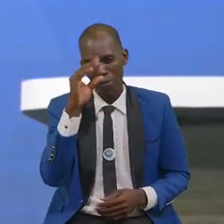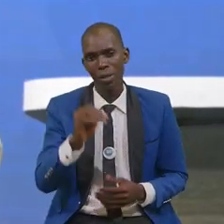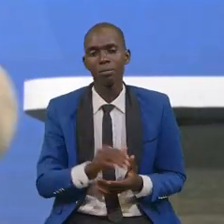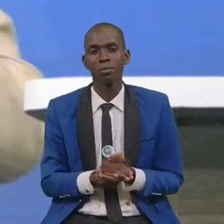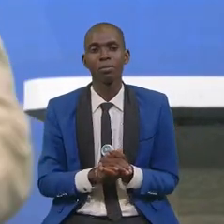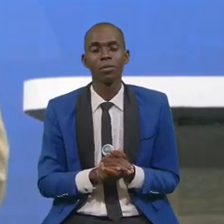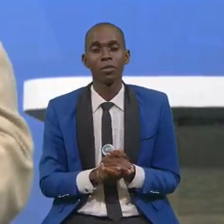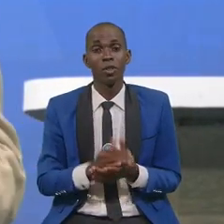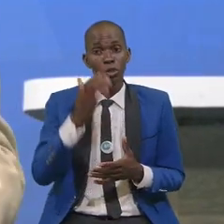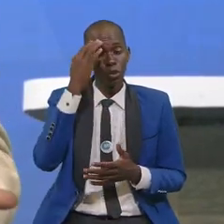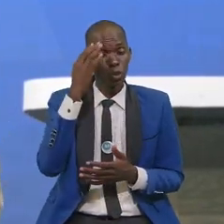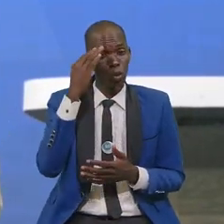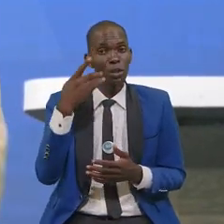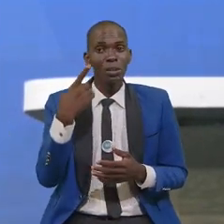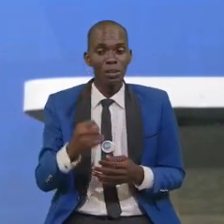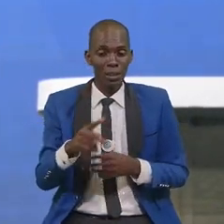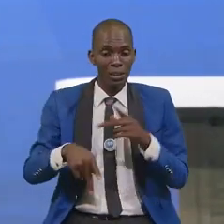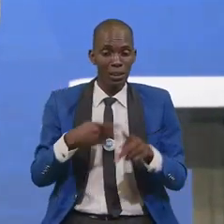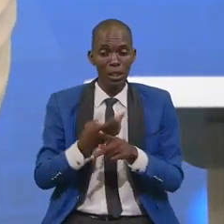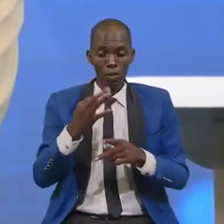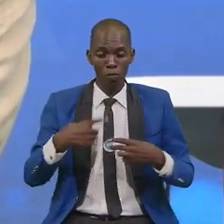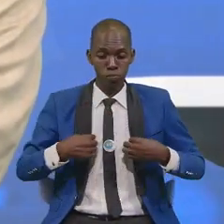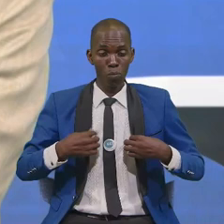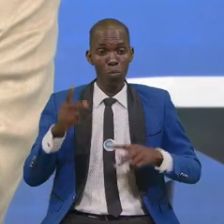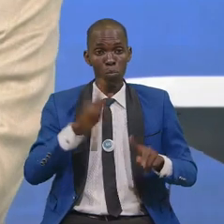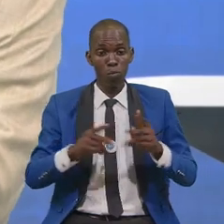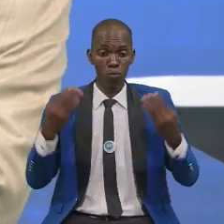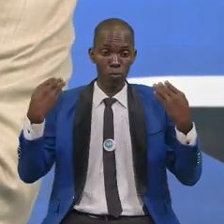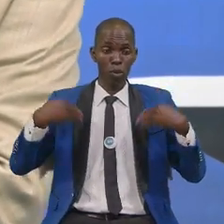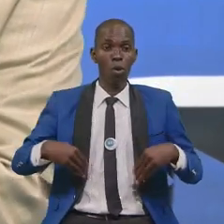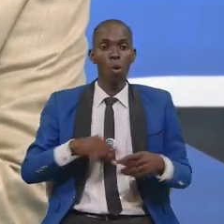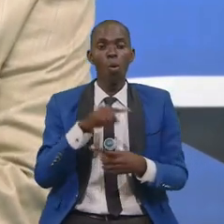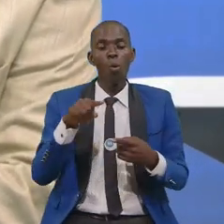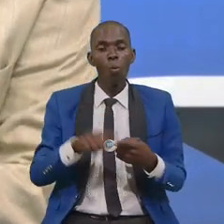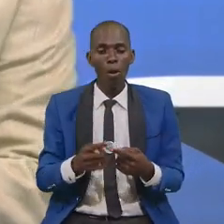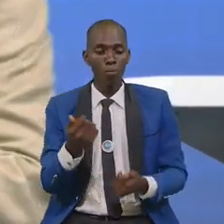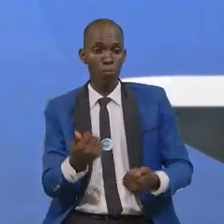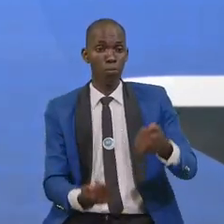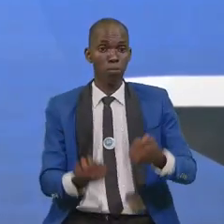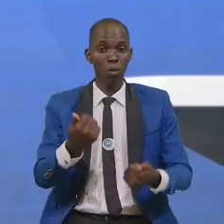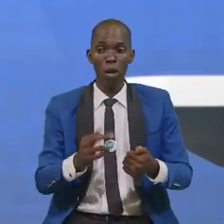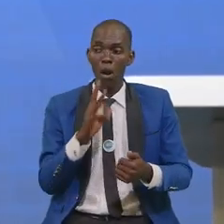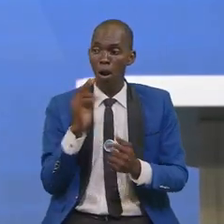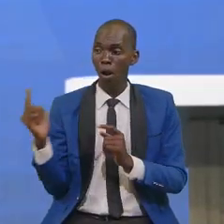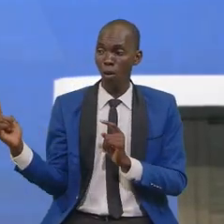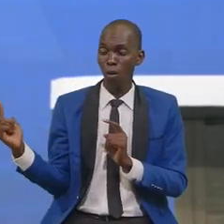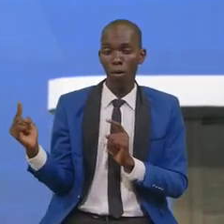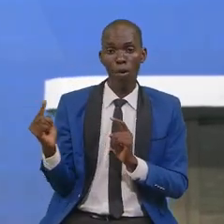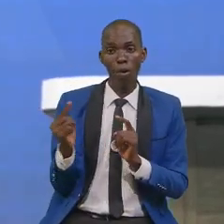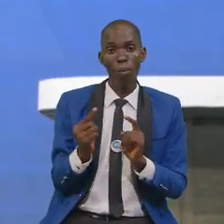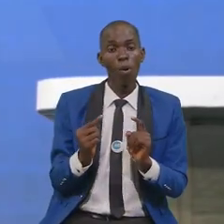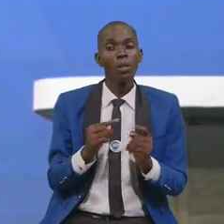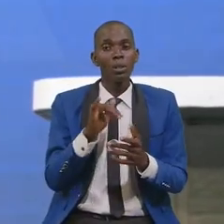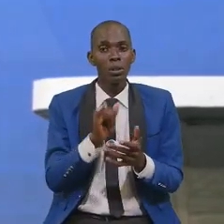the kind of clothes that people wear, that when cars or vehicles are coming, the vehicle